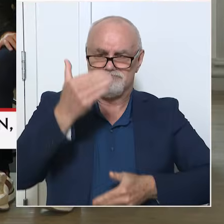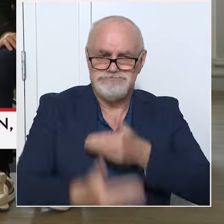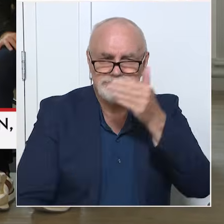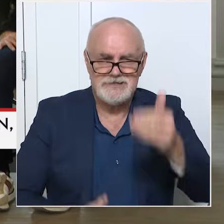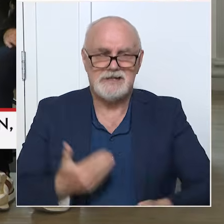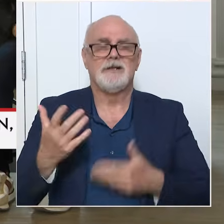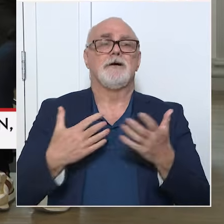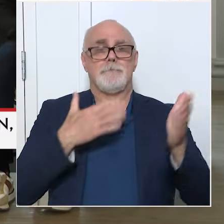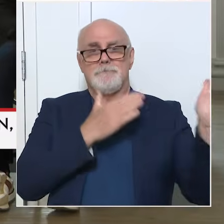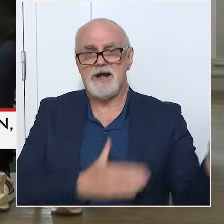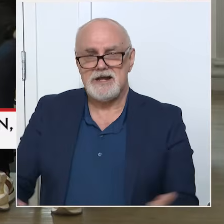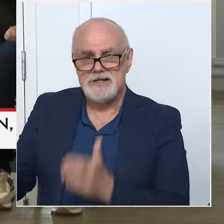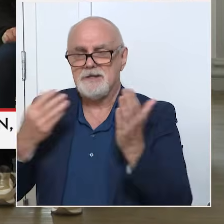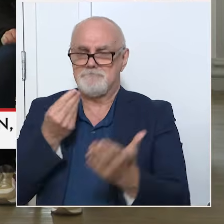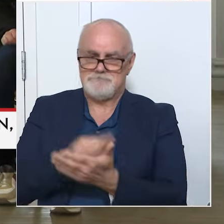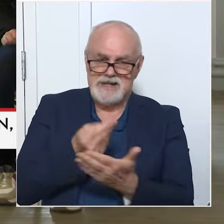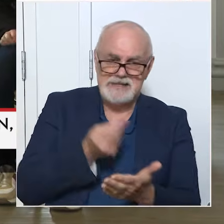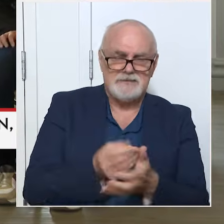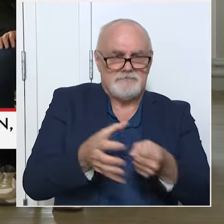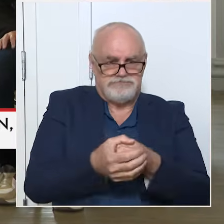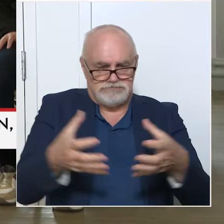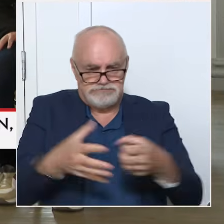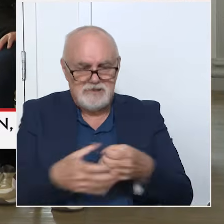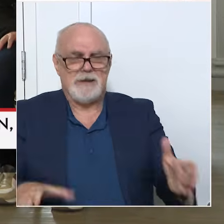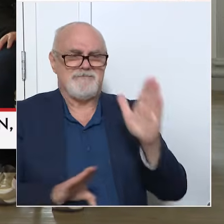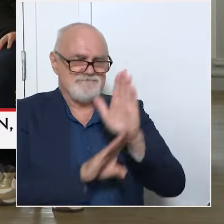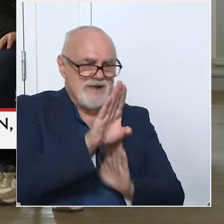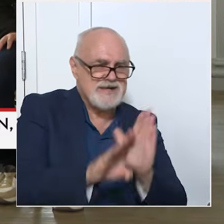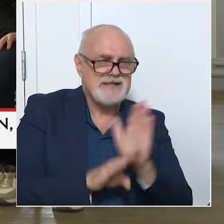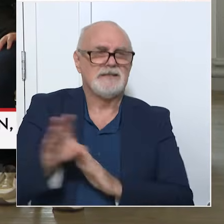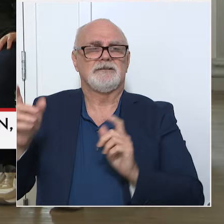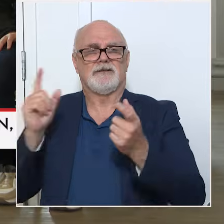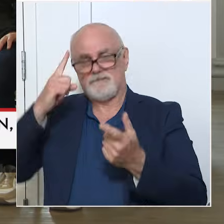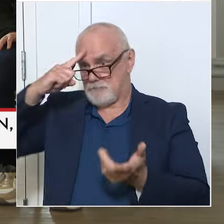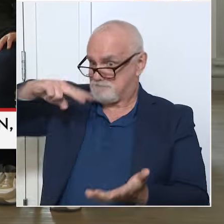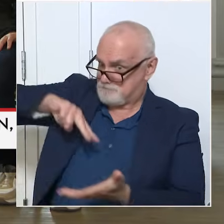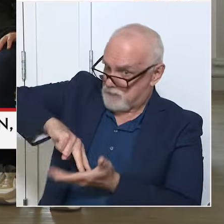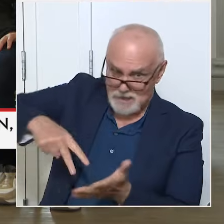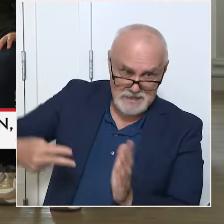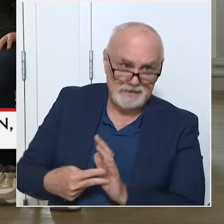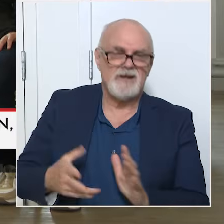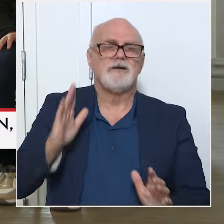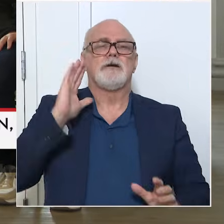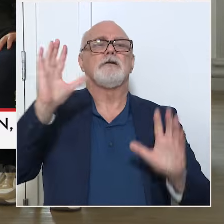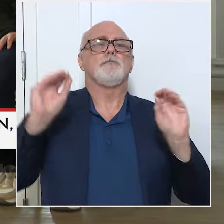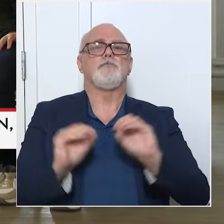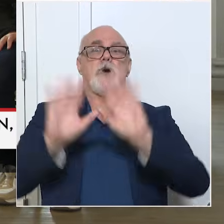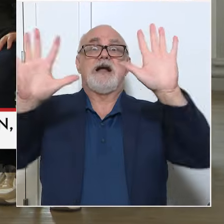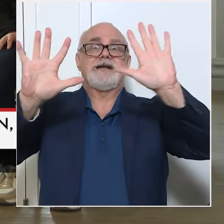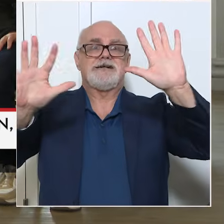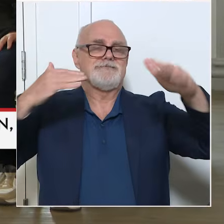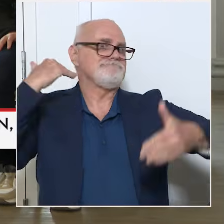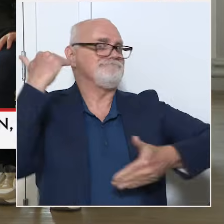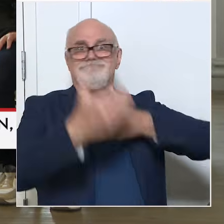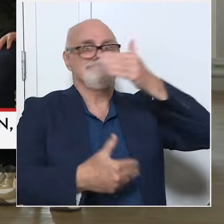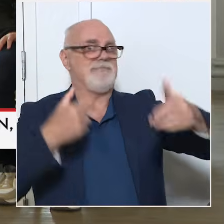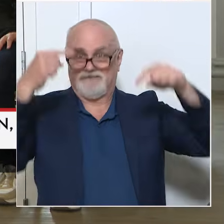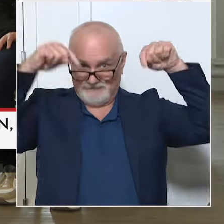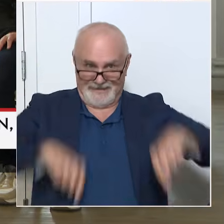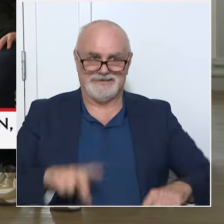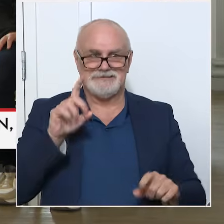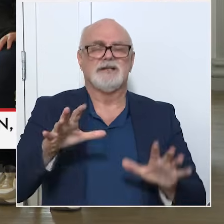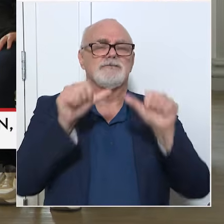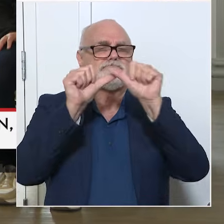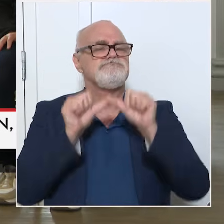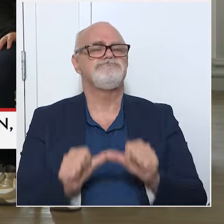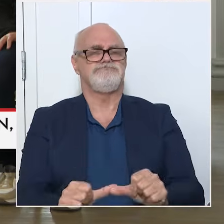and grows with purpose. The future is bright in Washington, D.C. Let's keep the momentum going. And I want to congratulate all the awardees